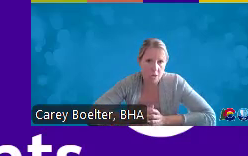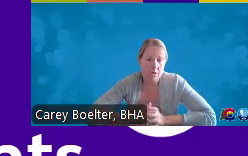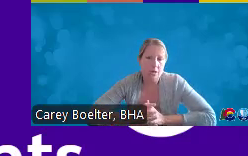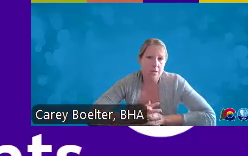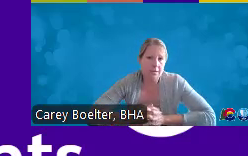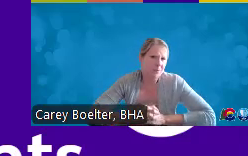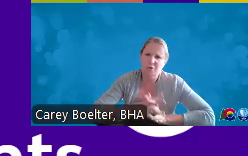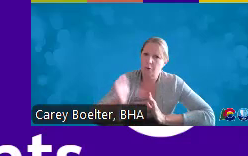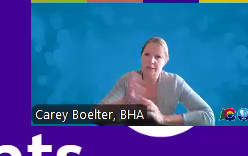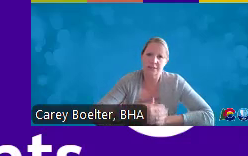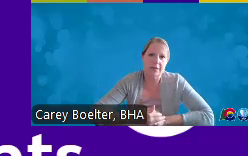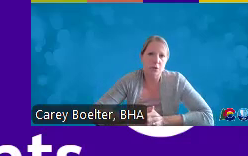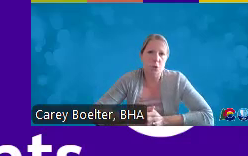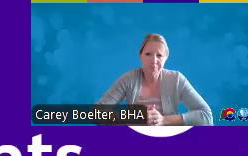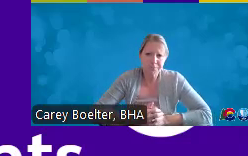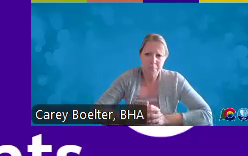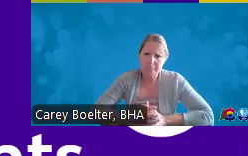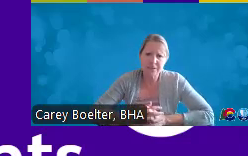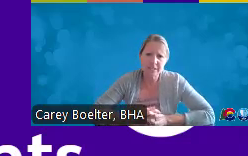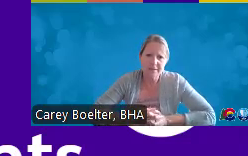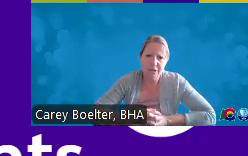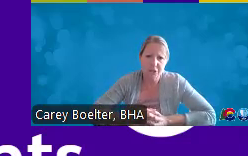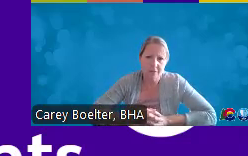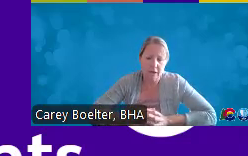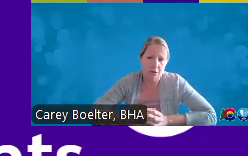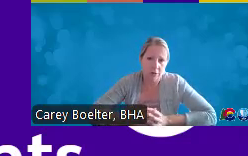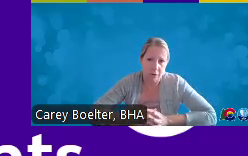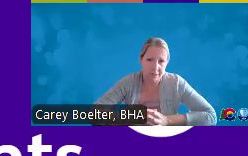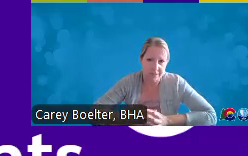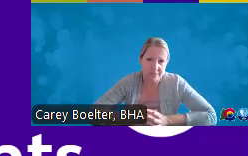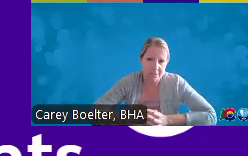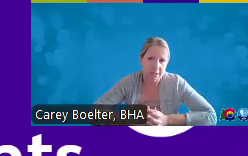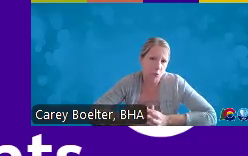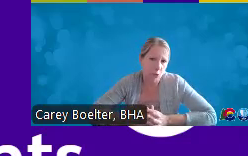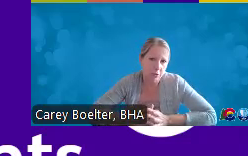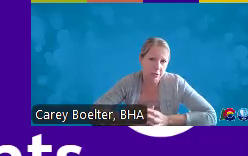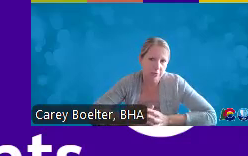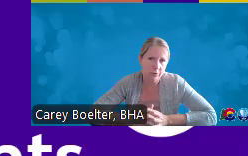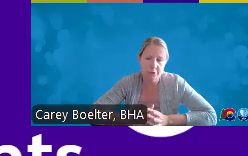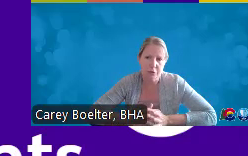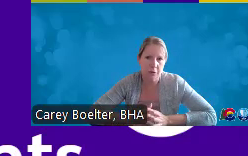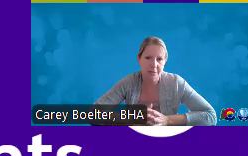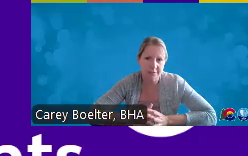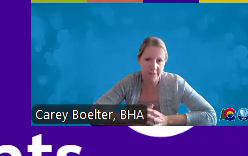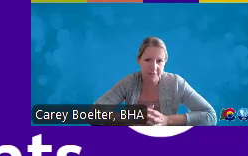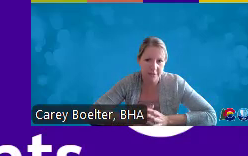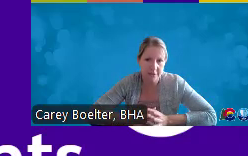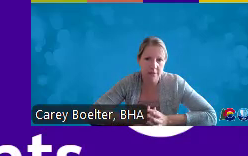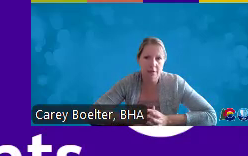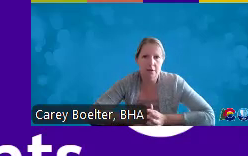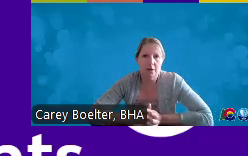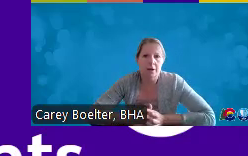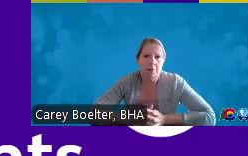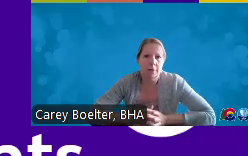there. And number 3, I just give you the definition of the Colorado Crisis Assessment. In rule, it's referred to as crisis